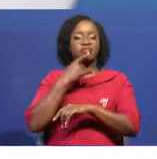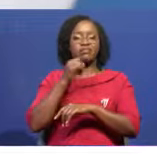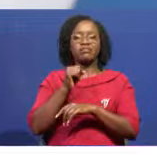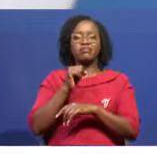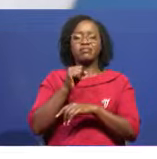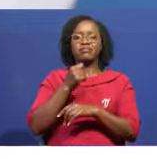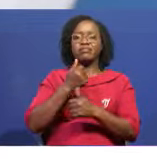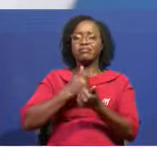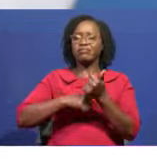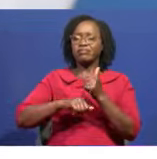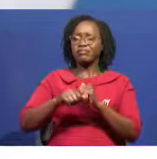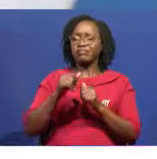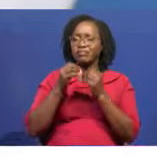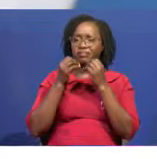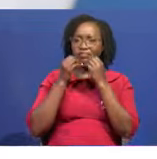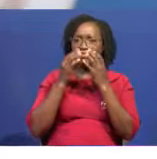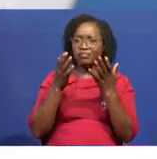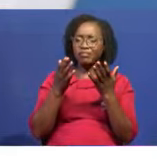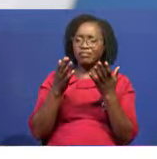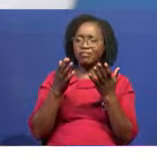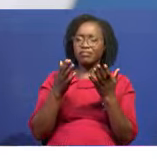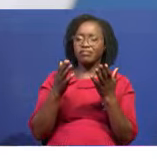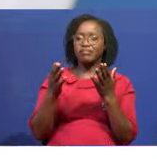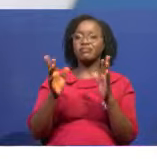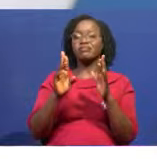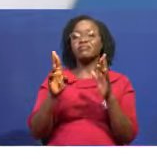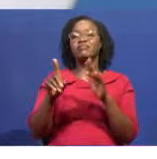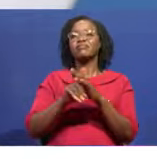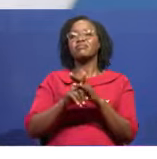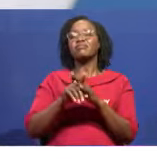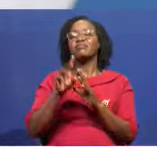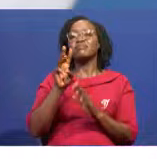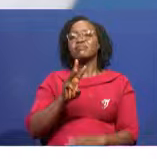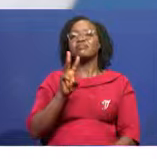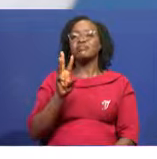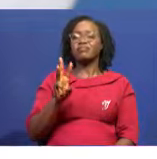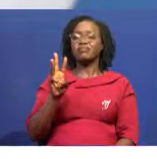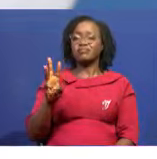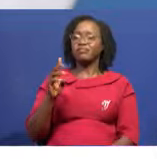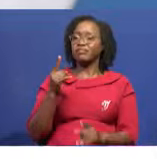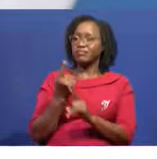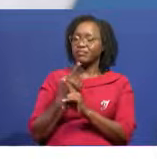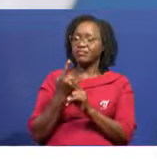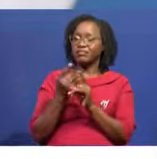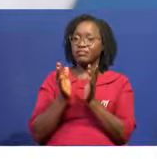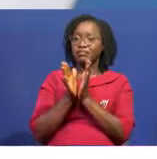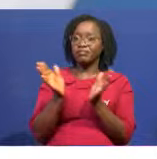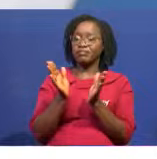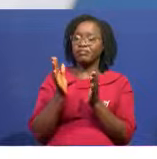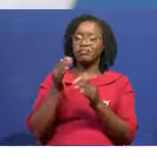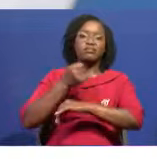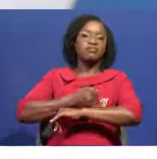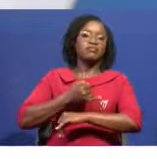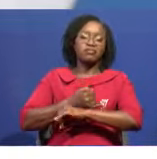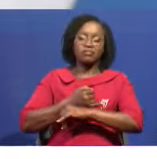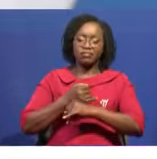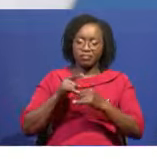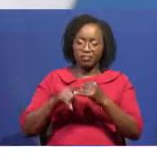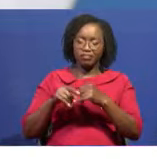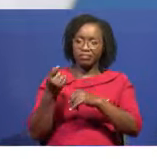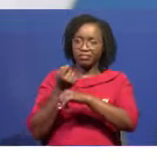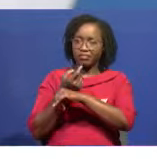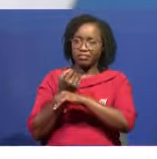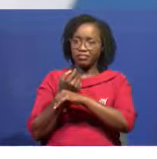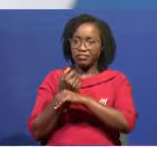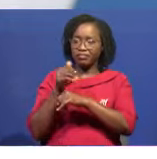of proactive disclosure information is already appearing in websites of different public institutions. You'll see their minutes